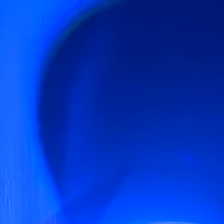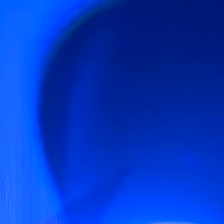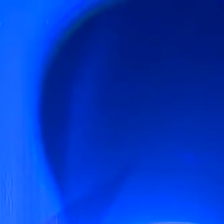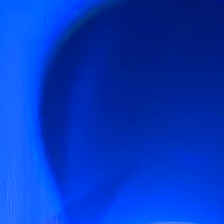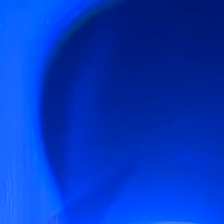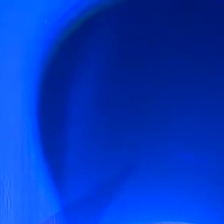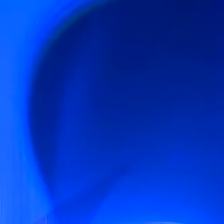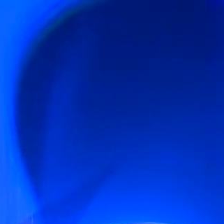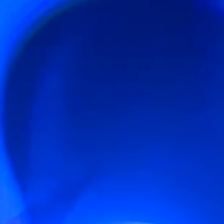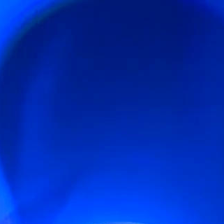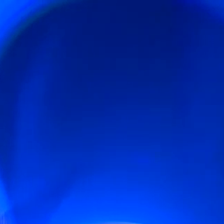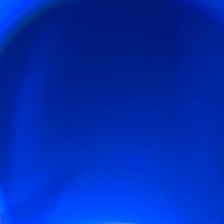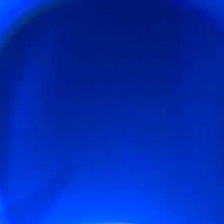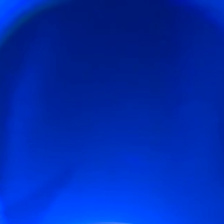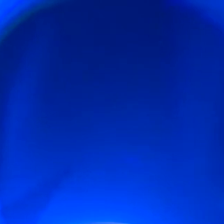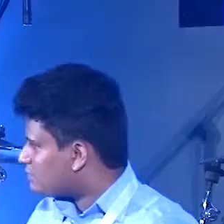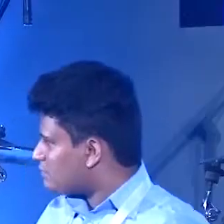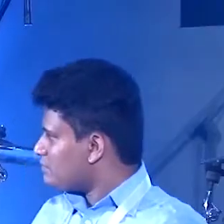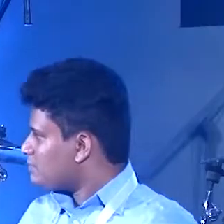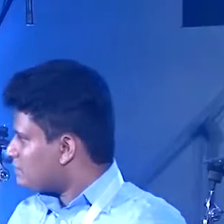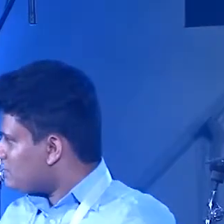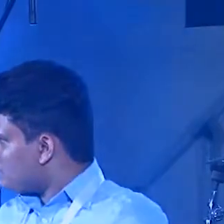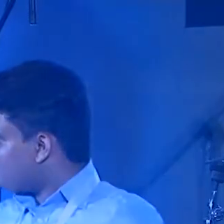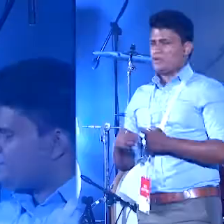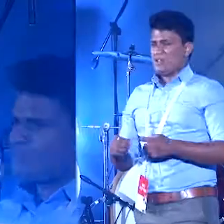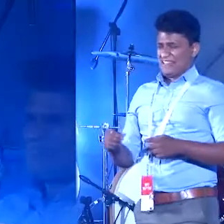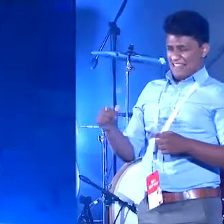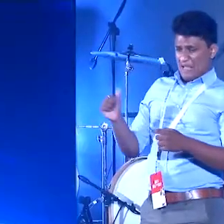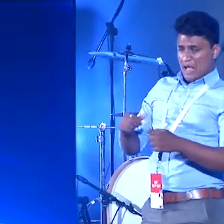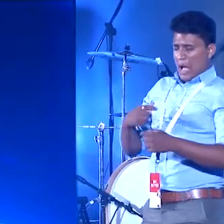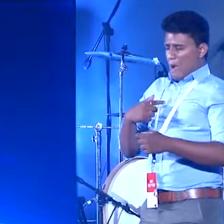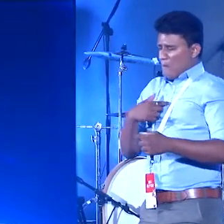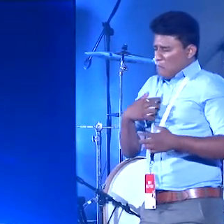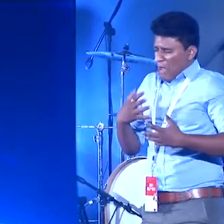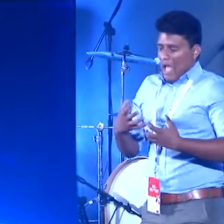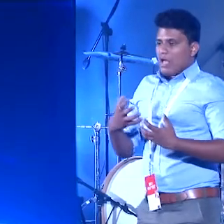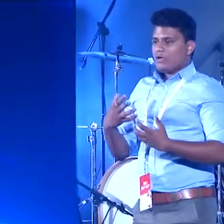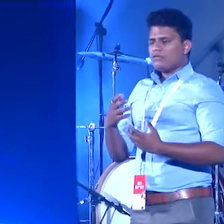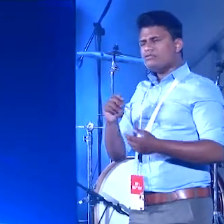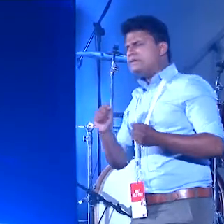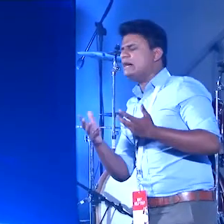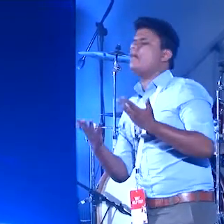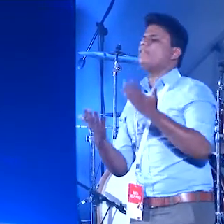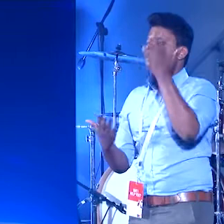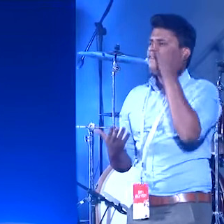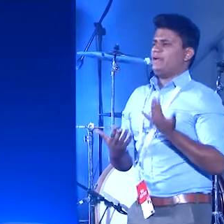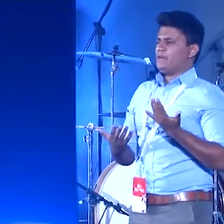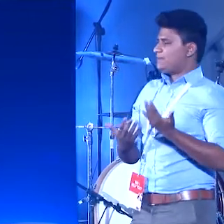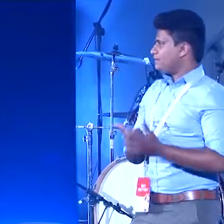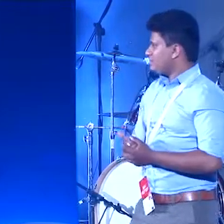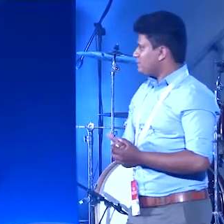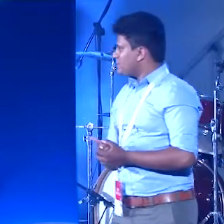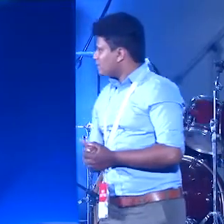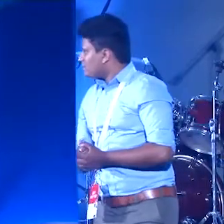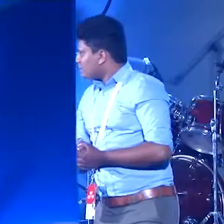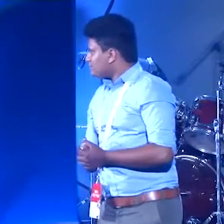he said, why does loss or pain transform? He said, why does loss